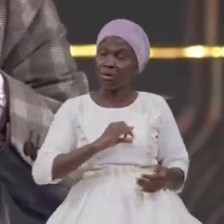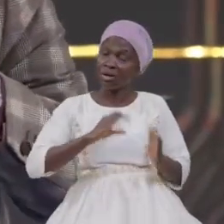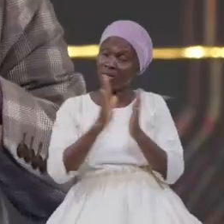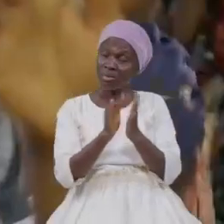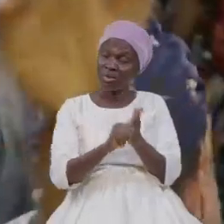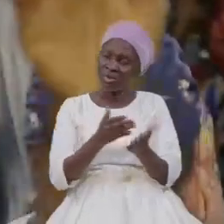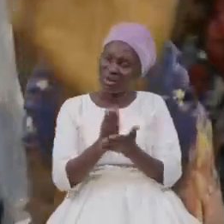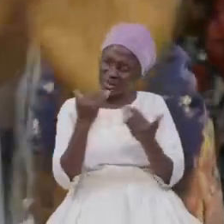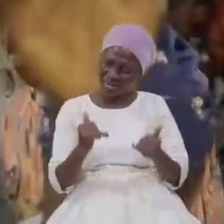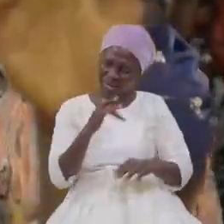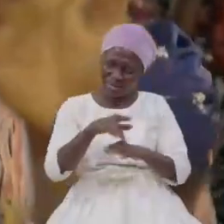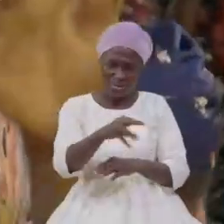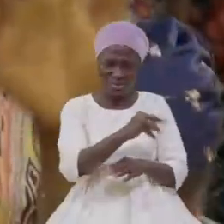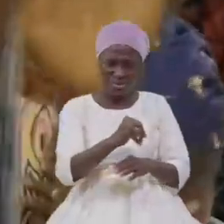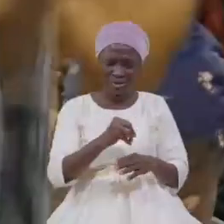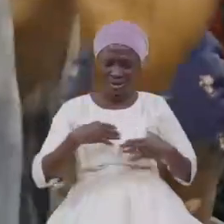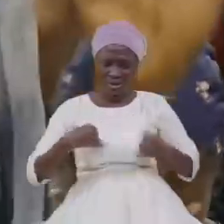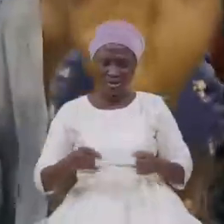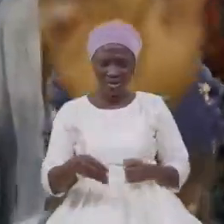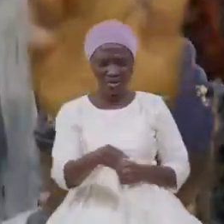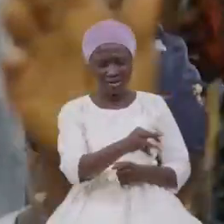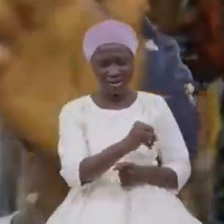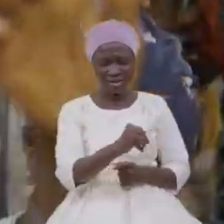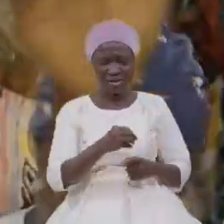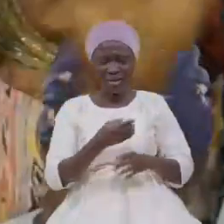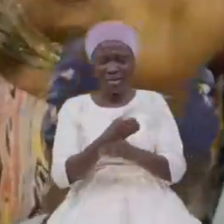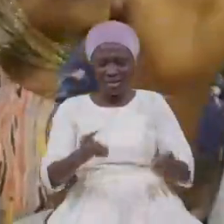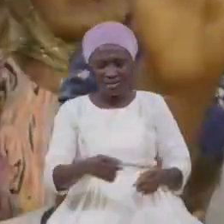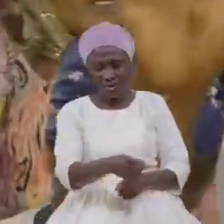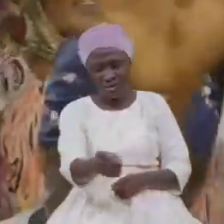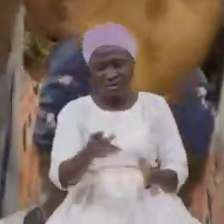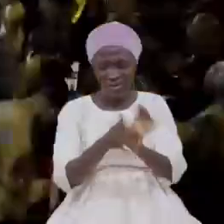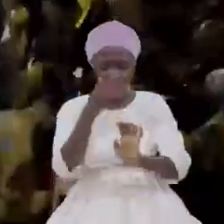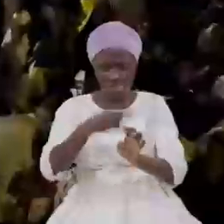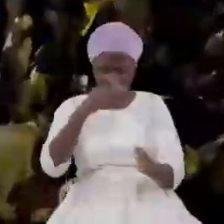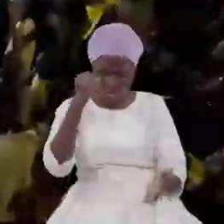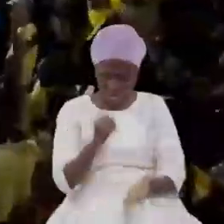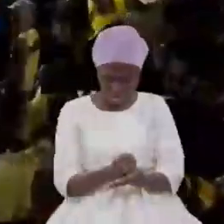them, heal them, deliver them in Jesus'